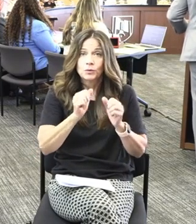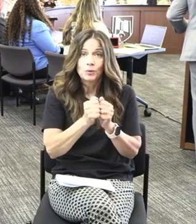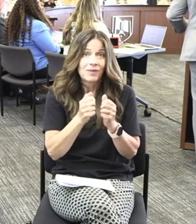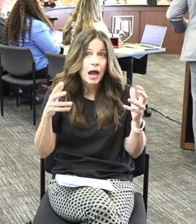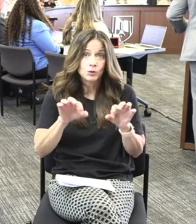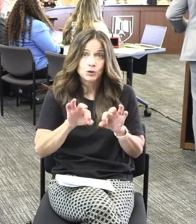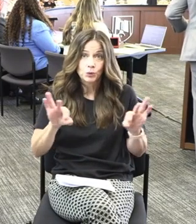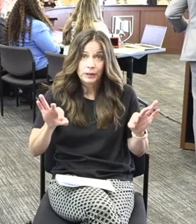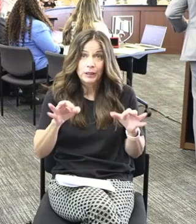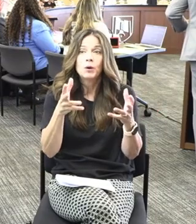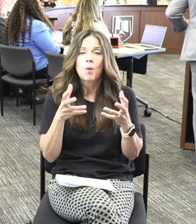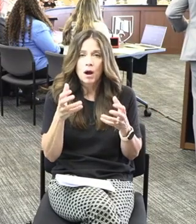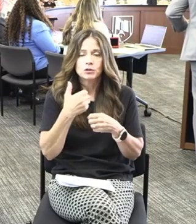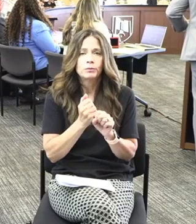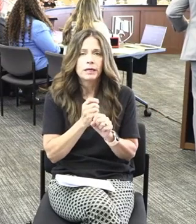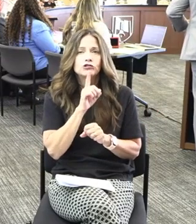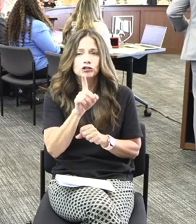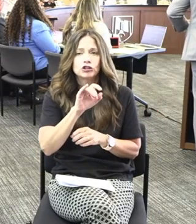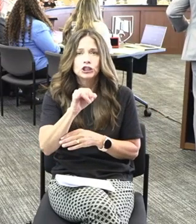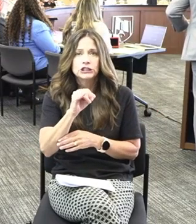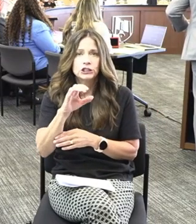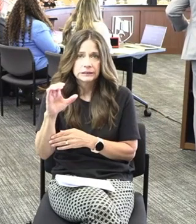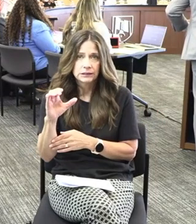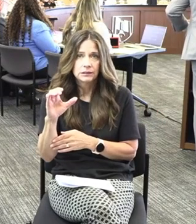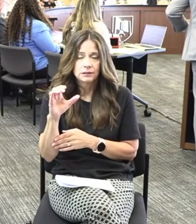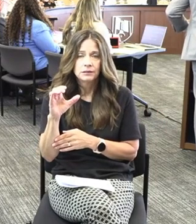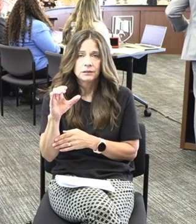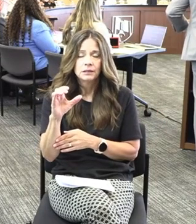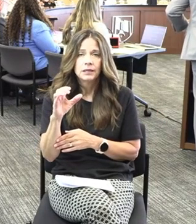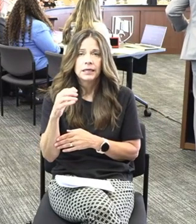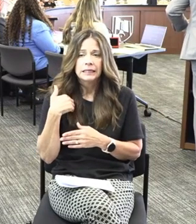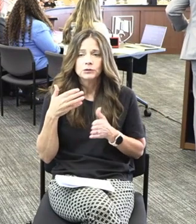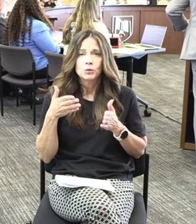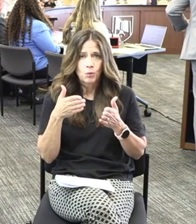and we want to make sure that JJC